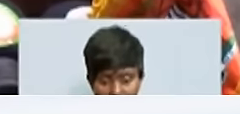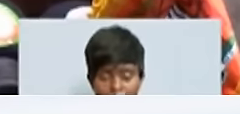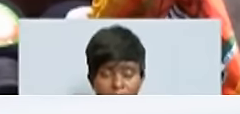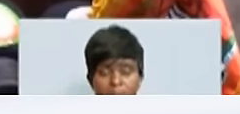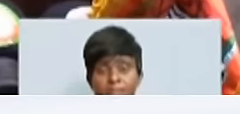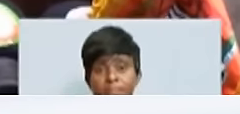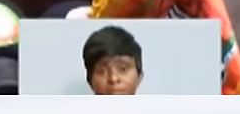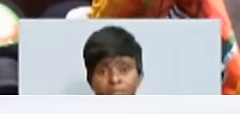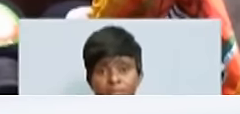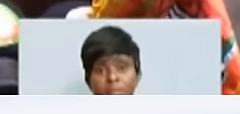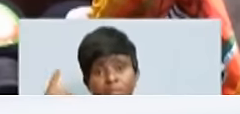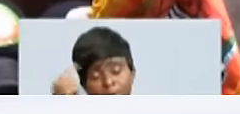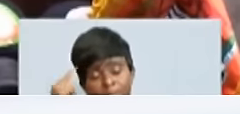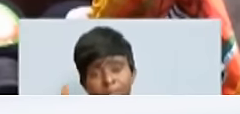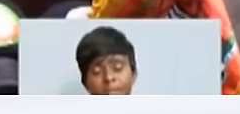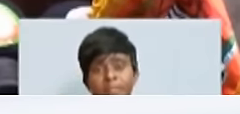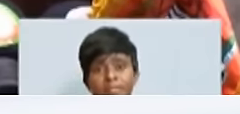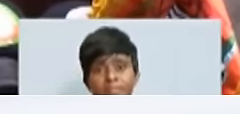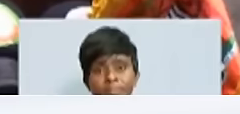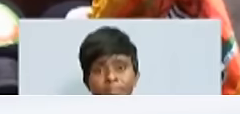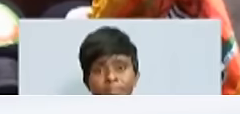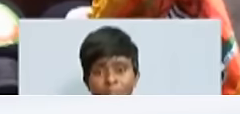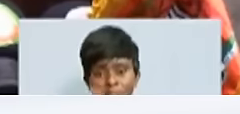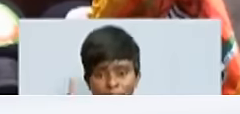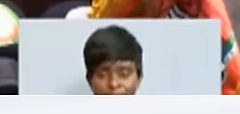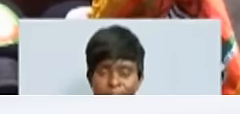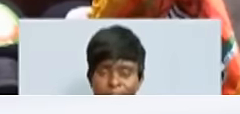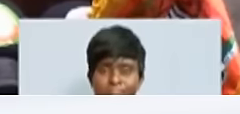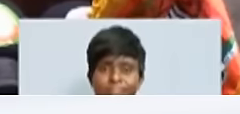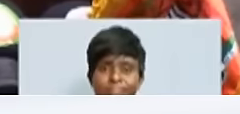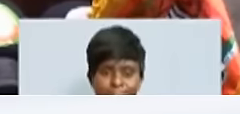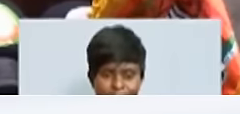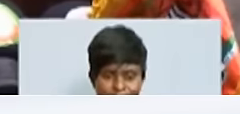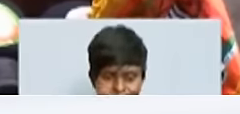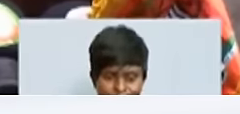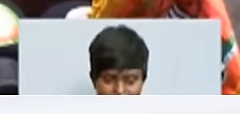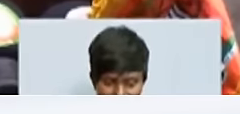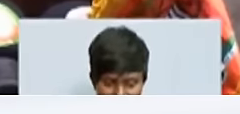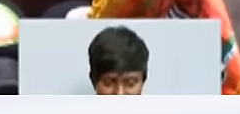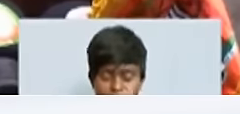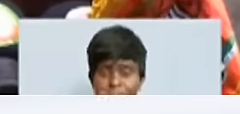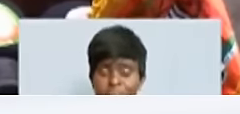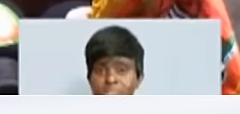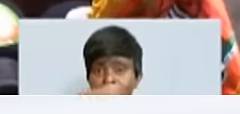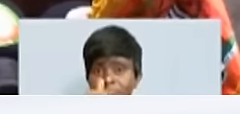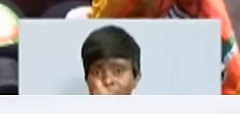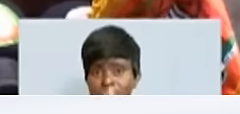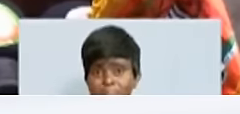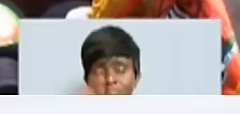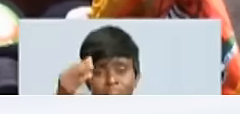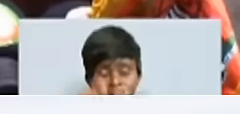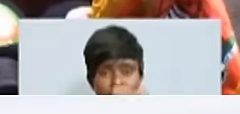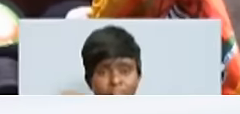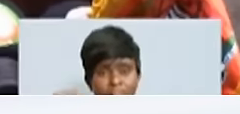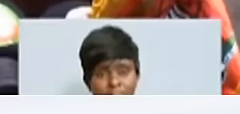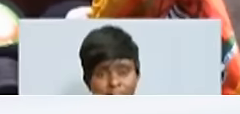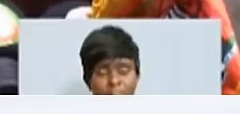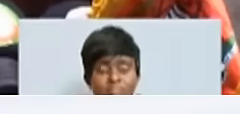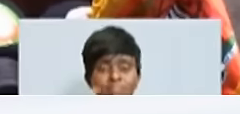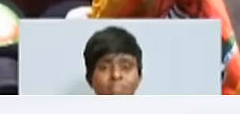are members of the government. So, which this establishes the Judicial Training